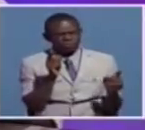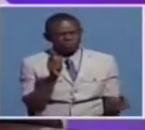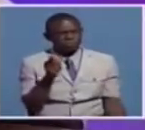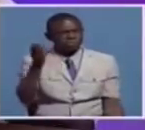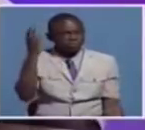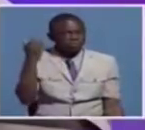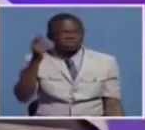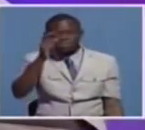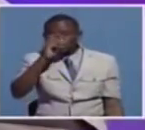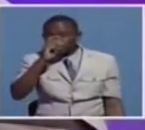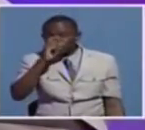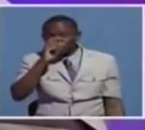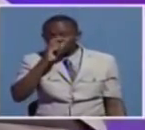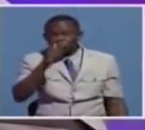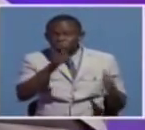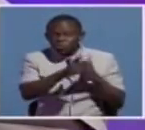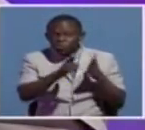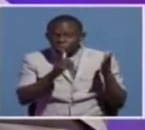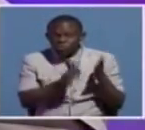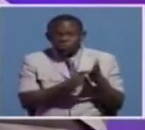waiters, they were nicely kitted